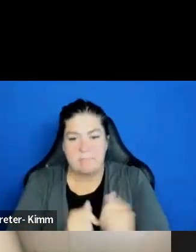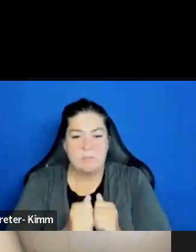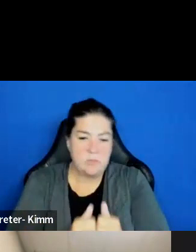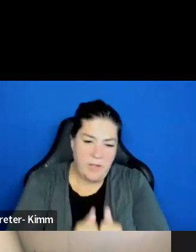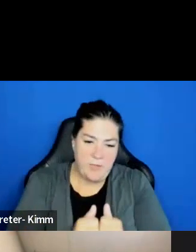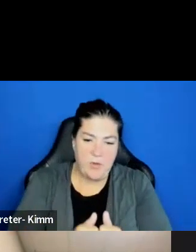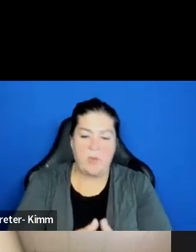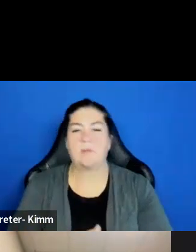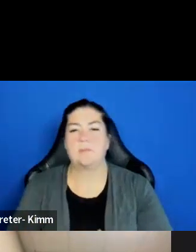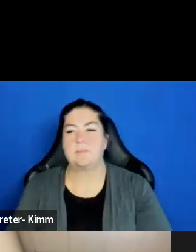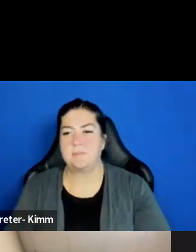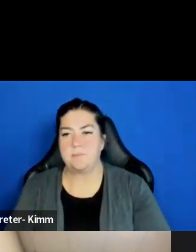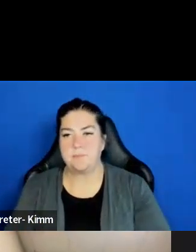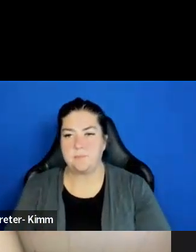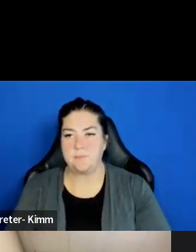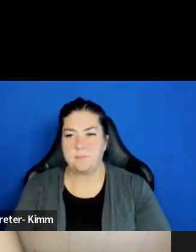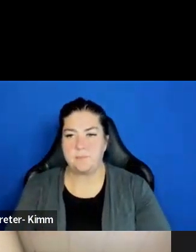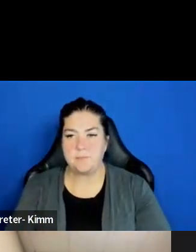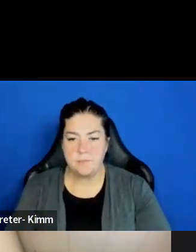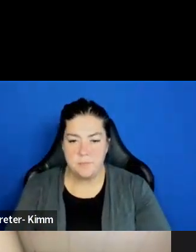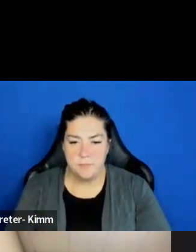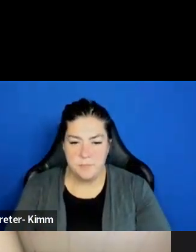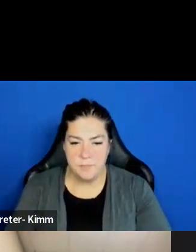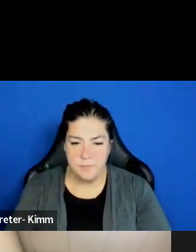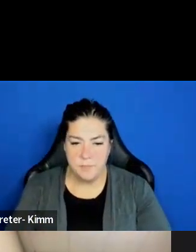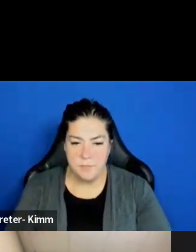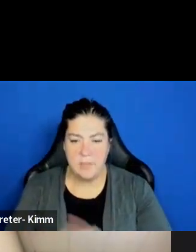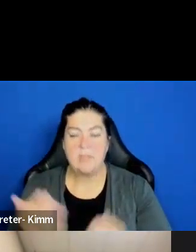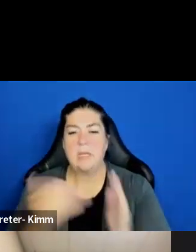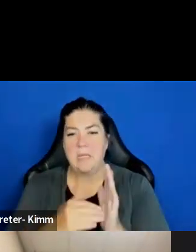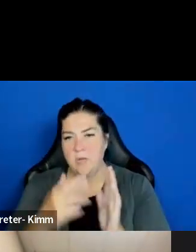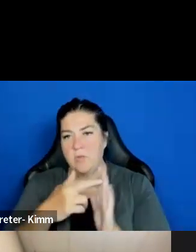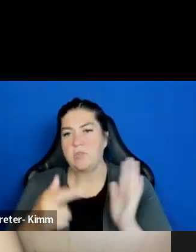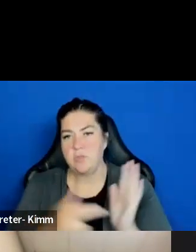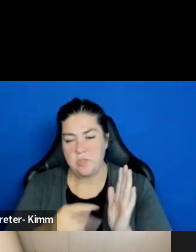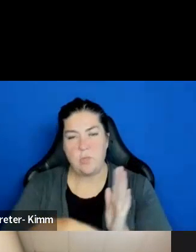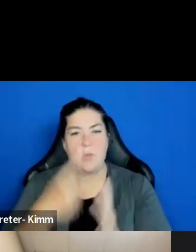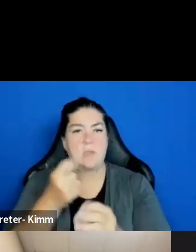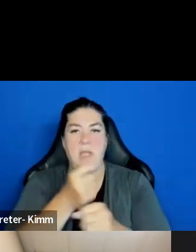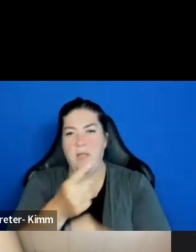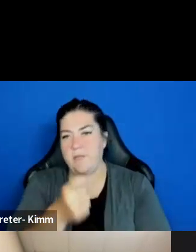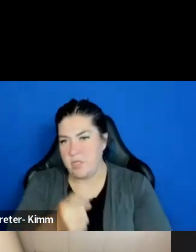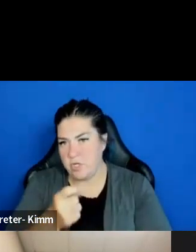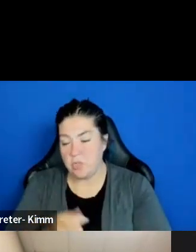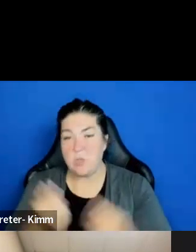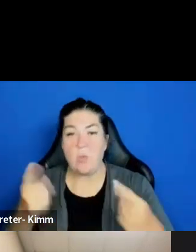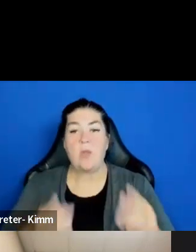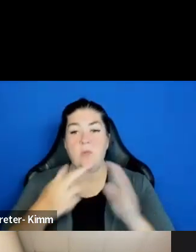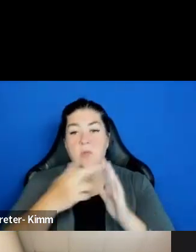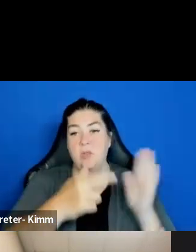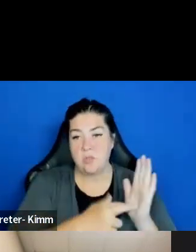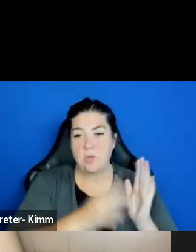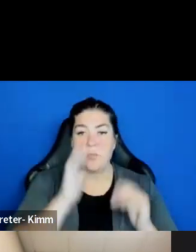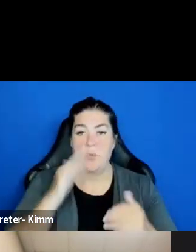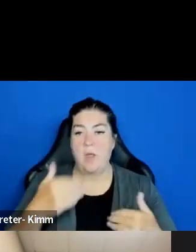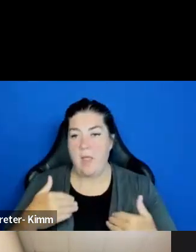to provide us. And again, the registration will be just once a year. So once you're registered, we'll just have those